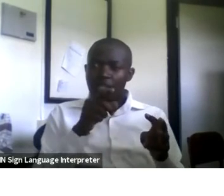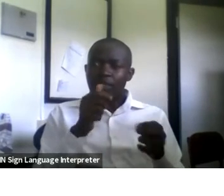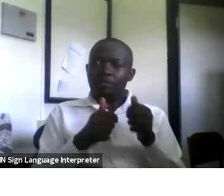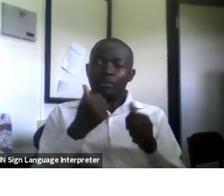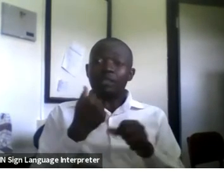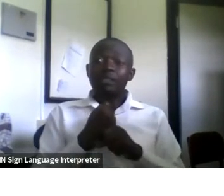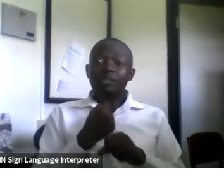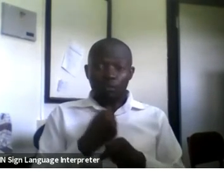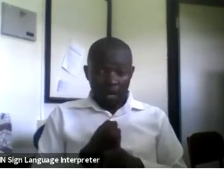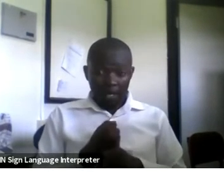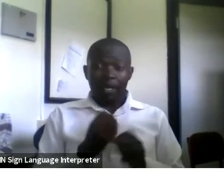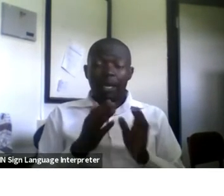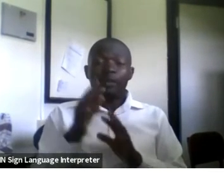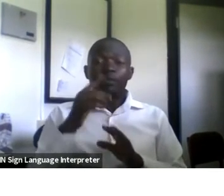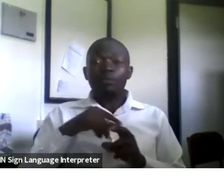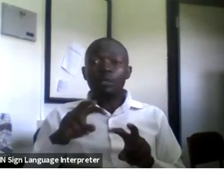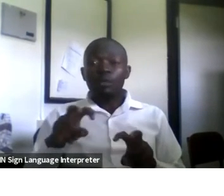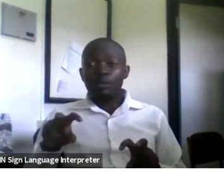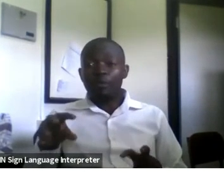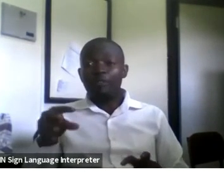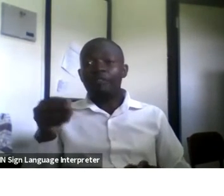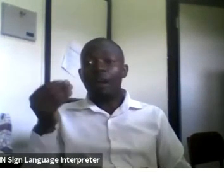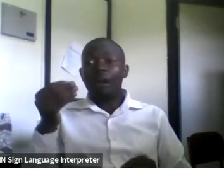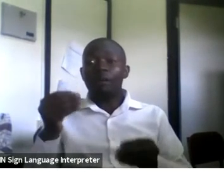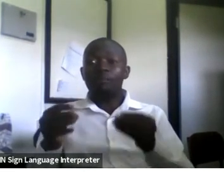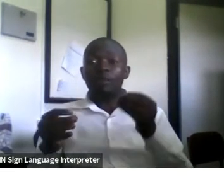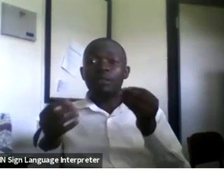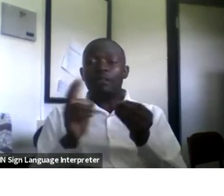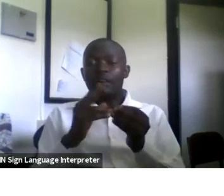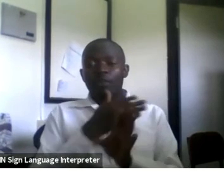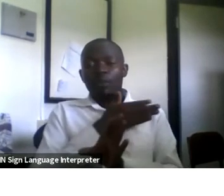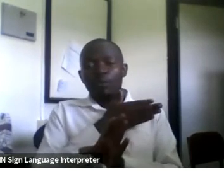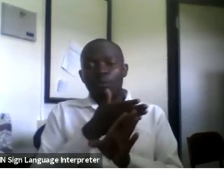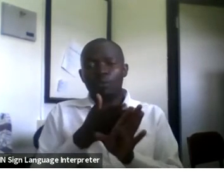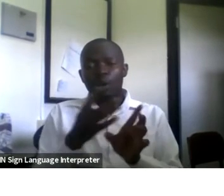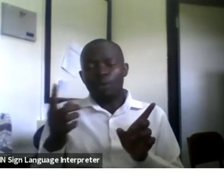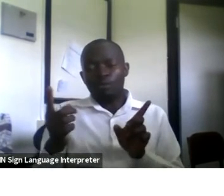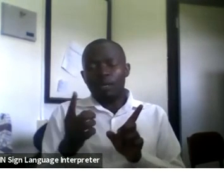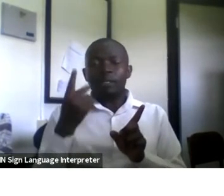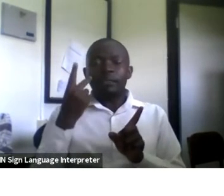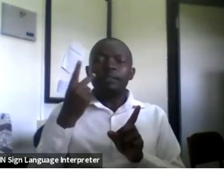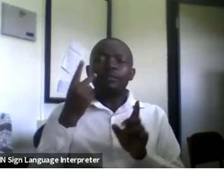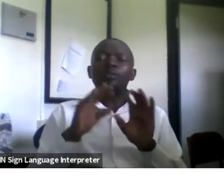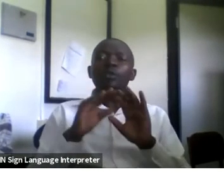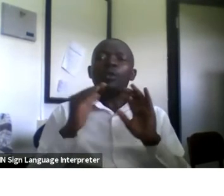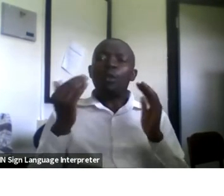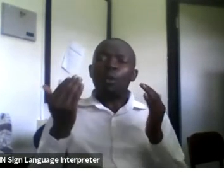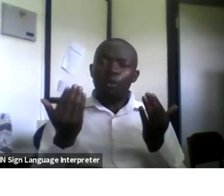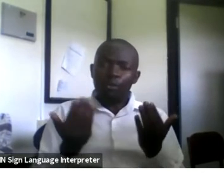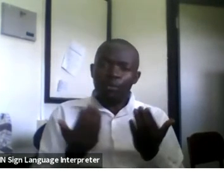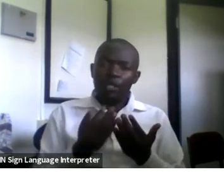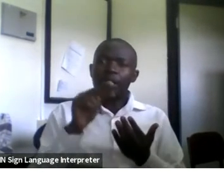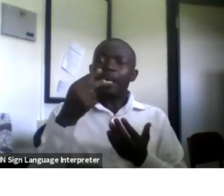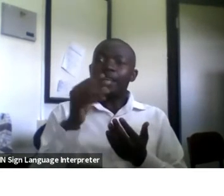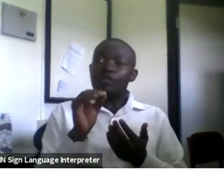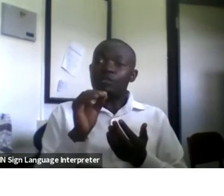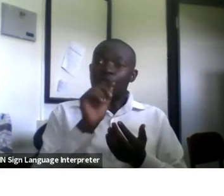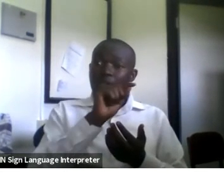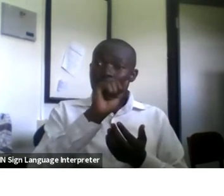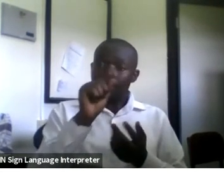And we found that even Red Cross has been using community volunteers to promote community health,